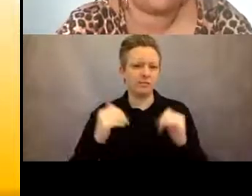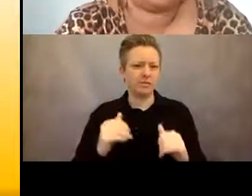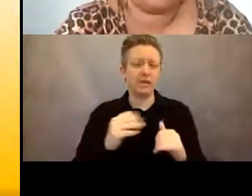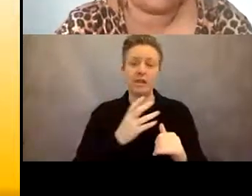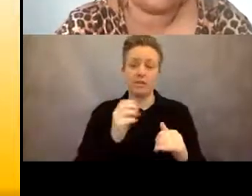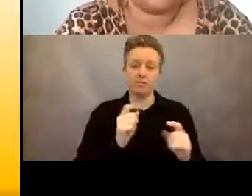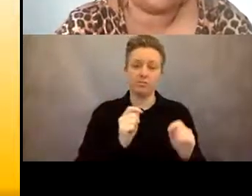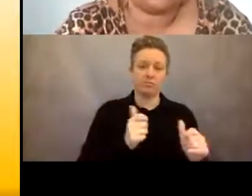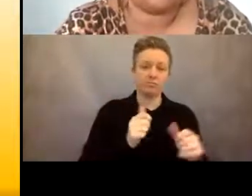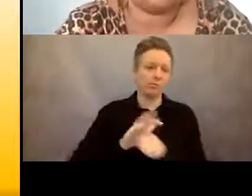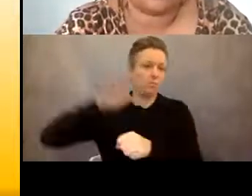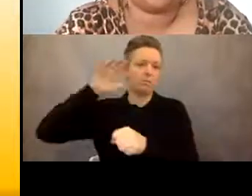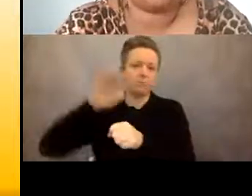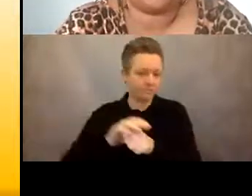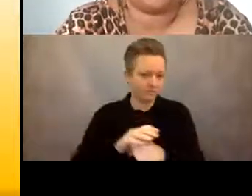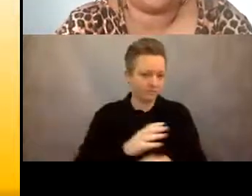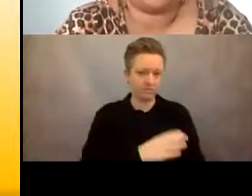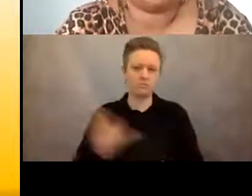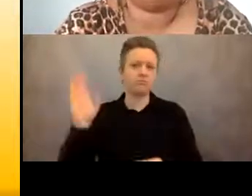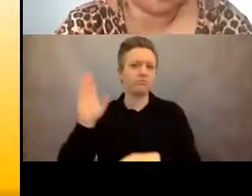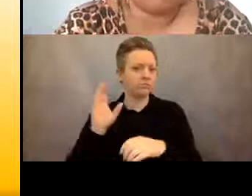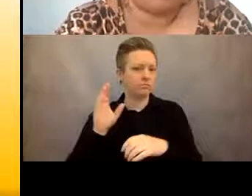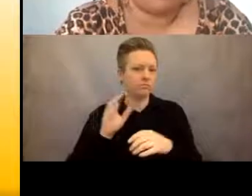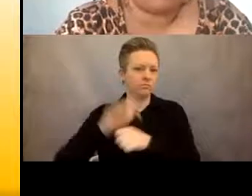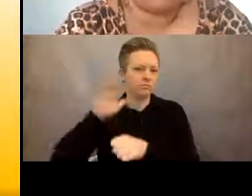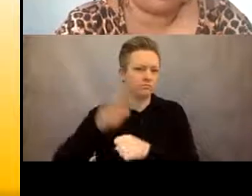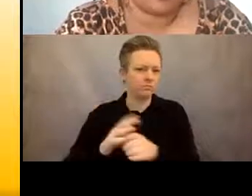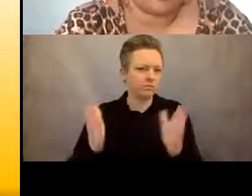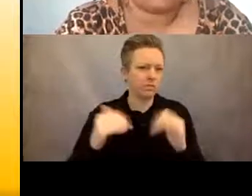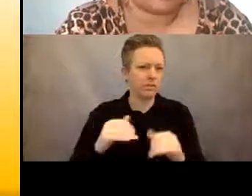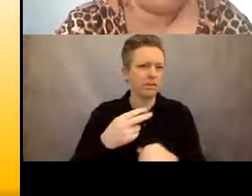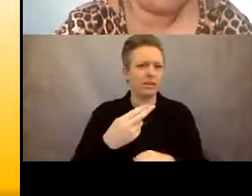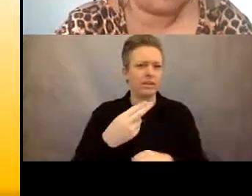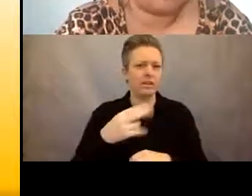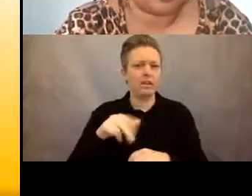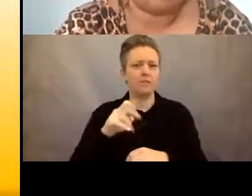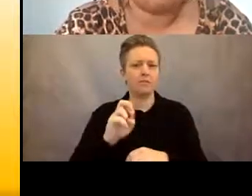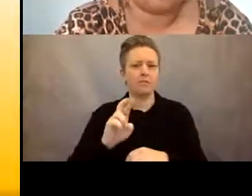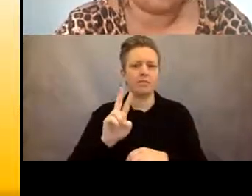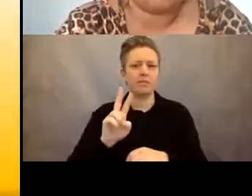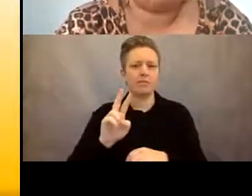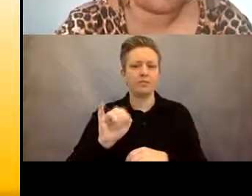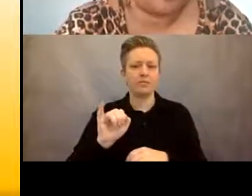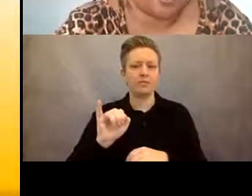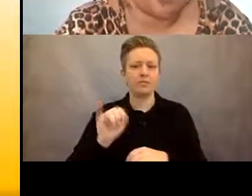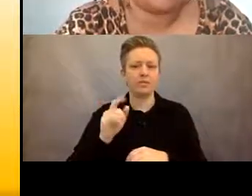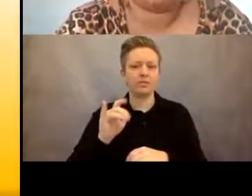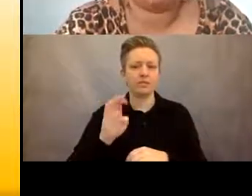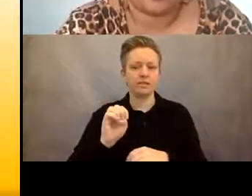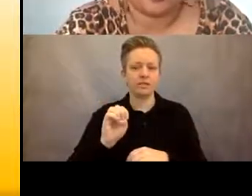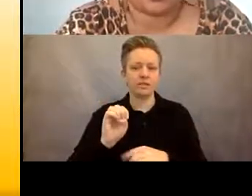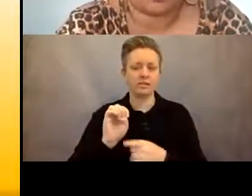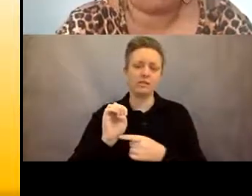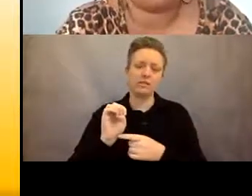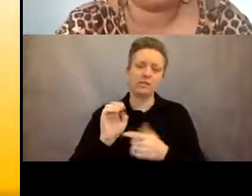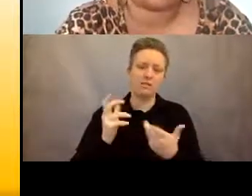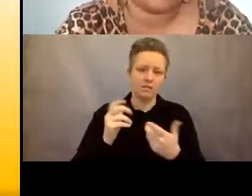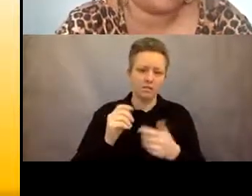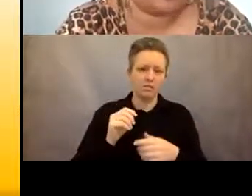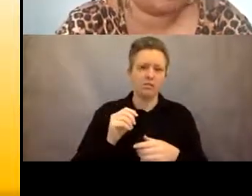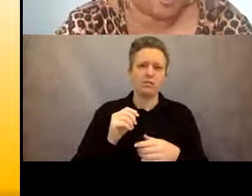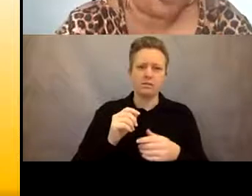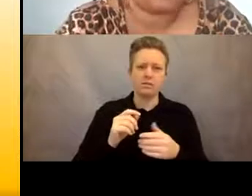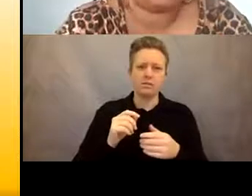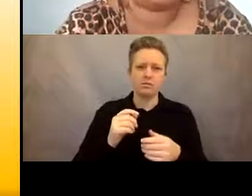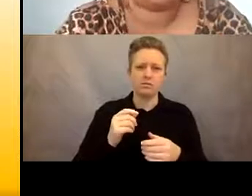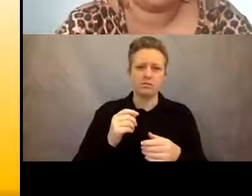Hypervigilance, somatization. That's when a survivor, and it happens all the time, where belly aches and belly troubles and